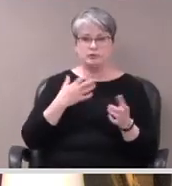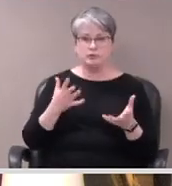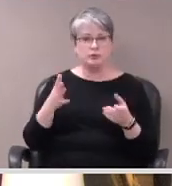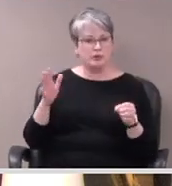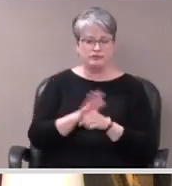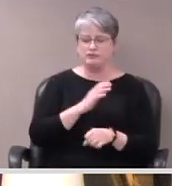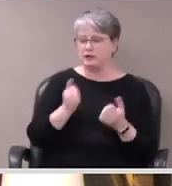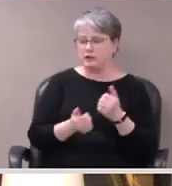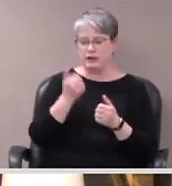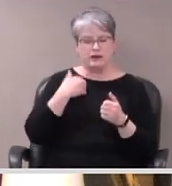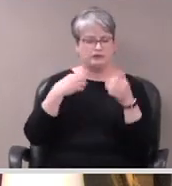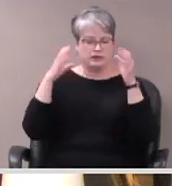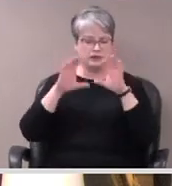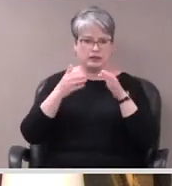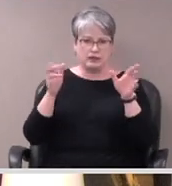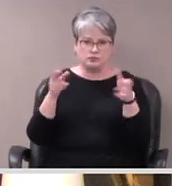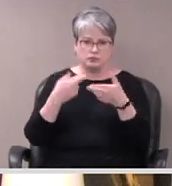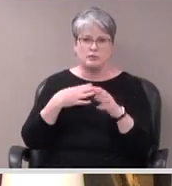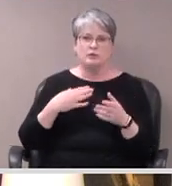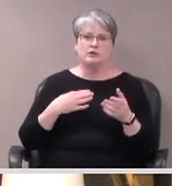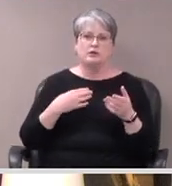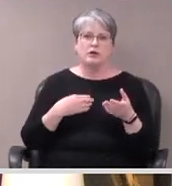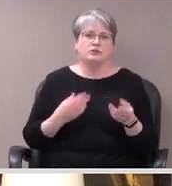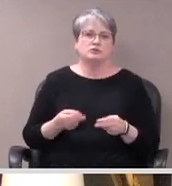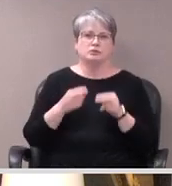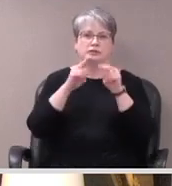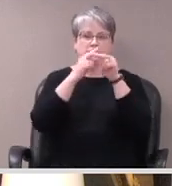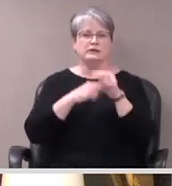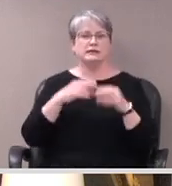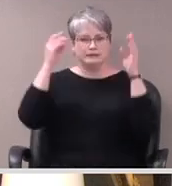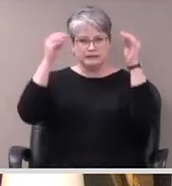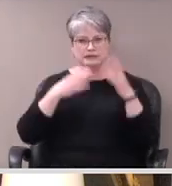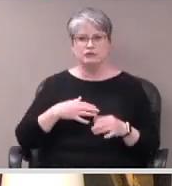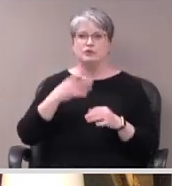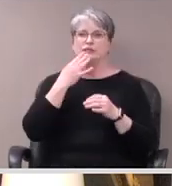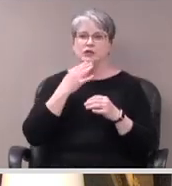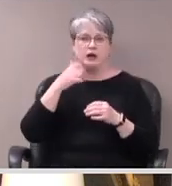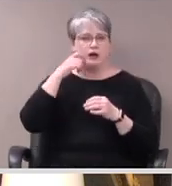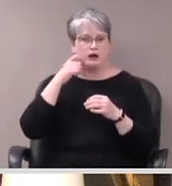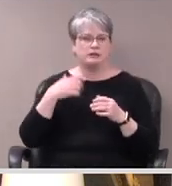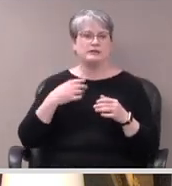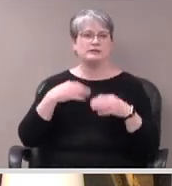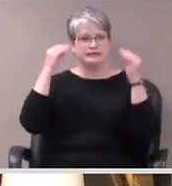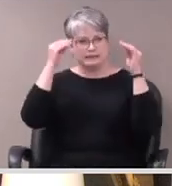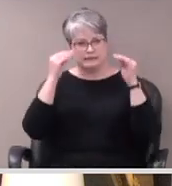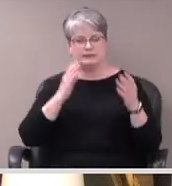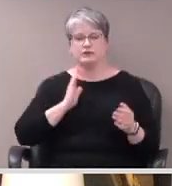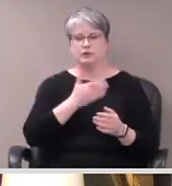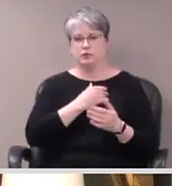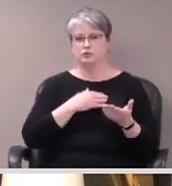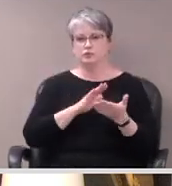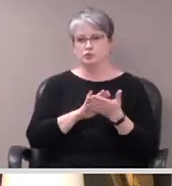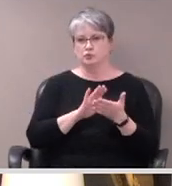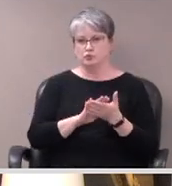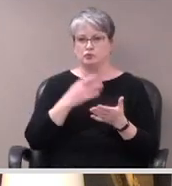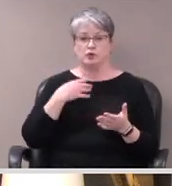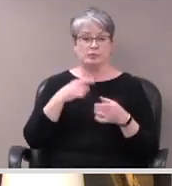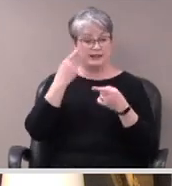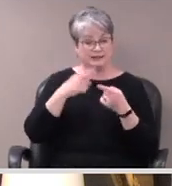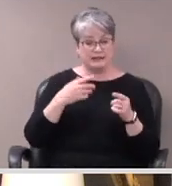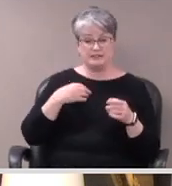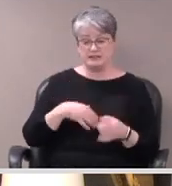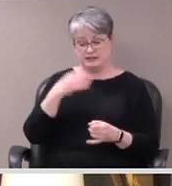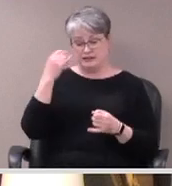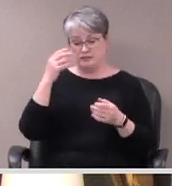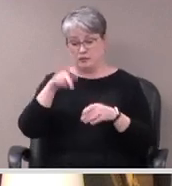every classroom, but also to increase our teachers of color that are teaching in our schools. We are finalizing plans for a principal